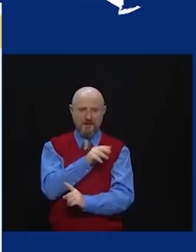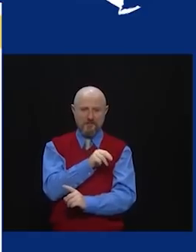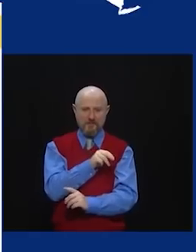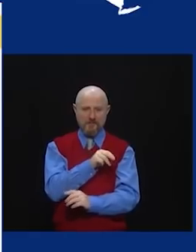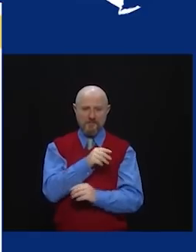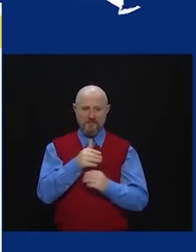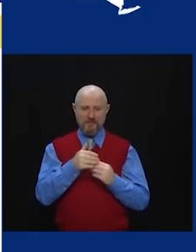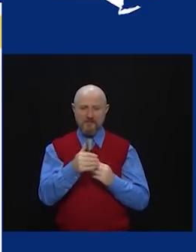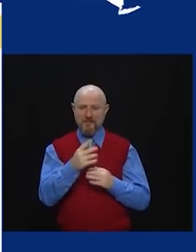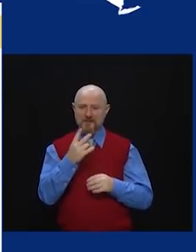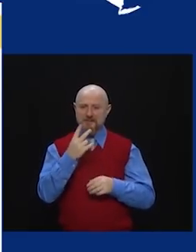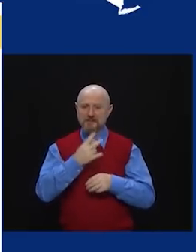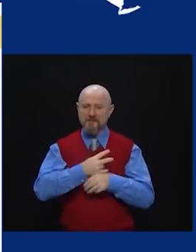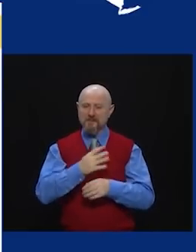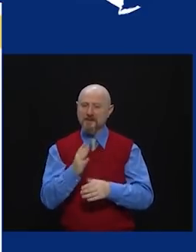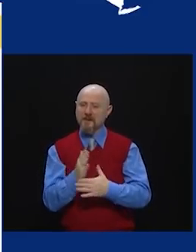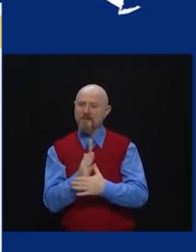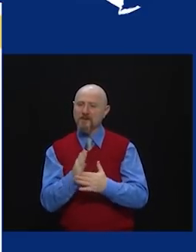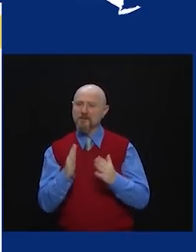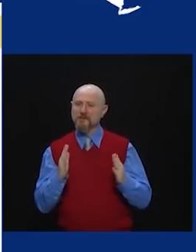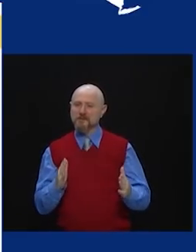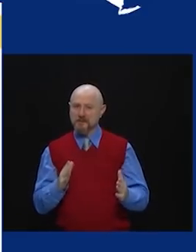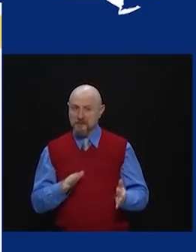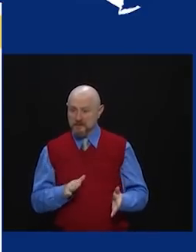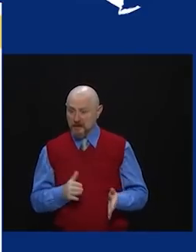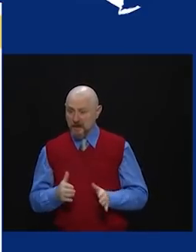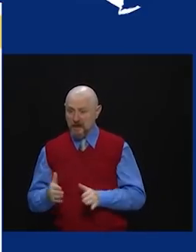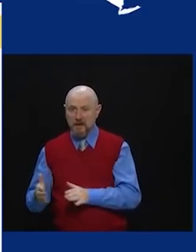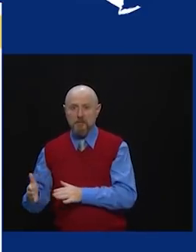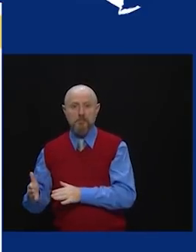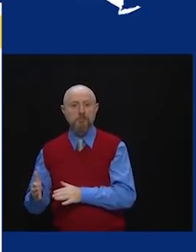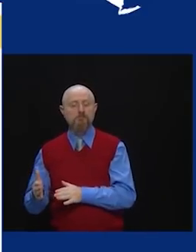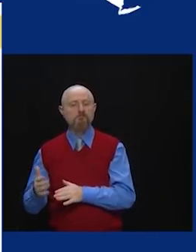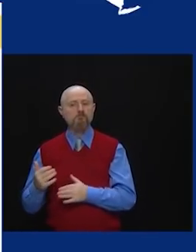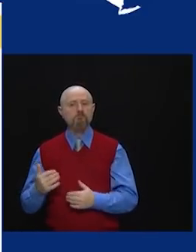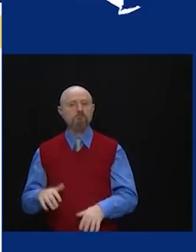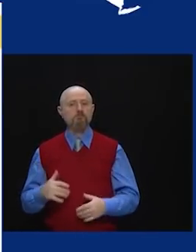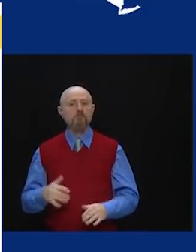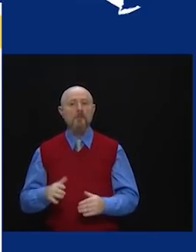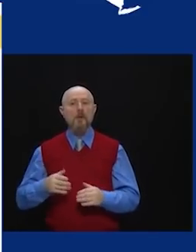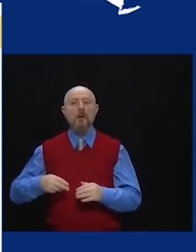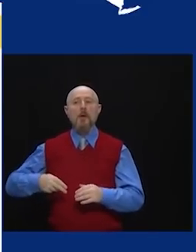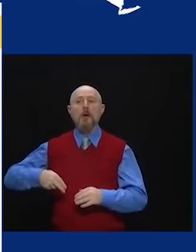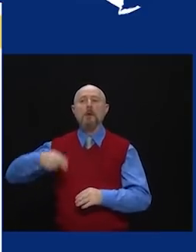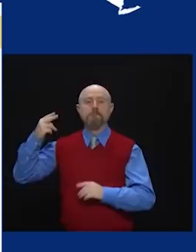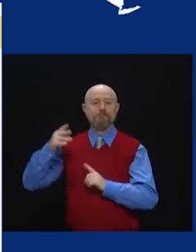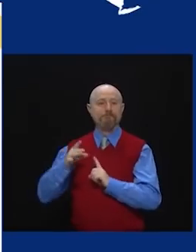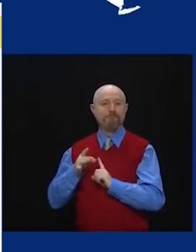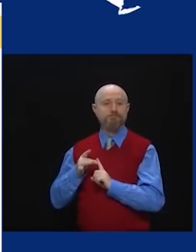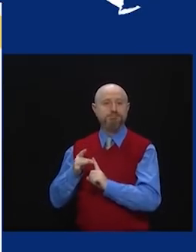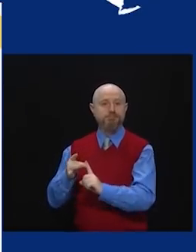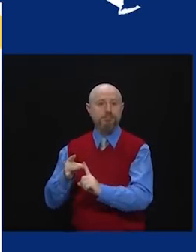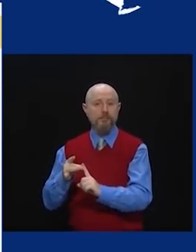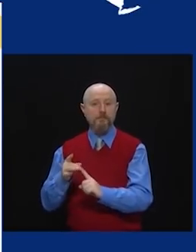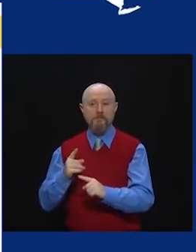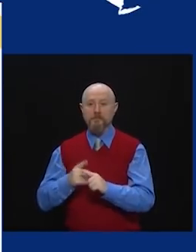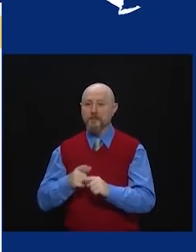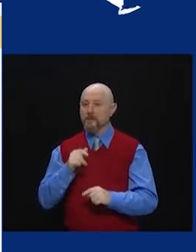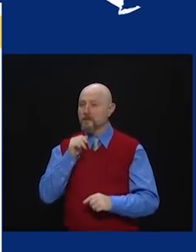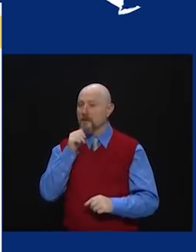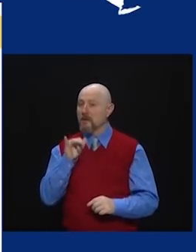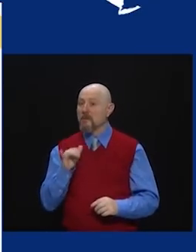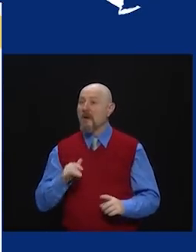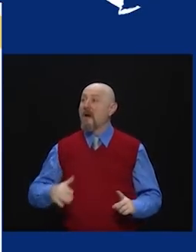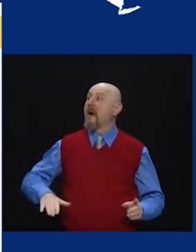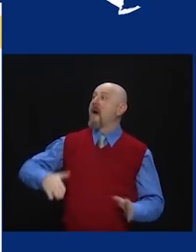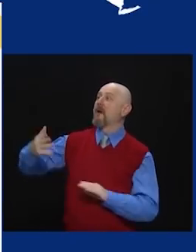more cases, but not the correlating number of deaths, which is a good number. You know, this is the snapshot we have right now, and the sooner we can start